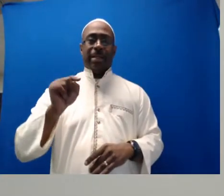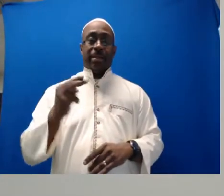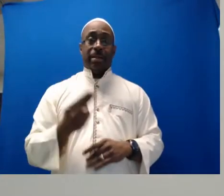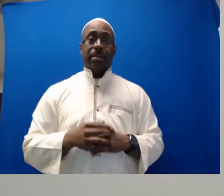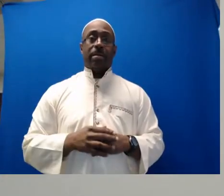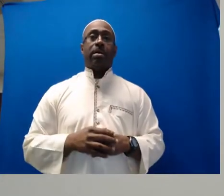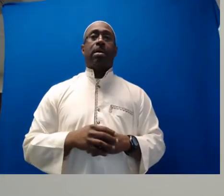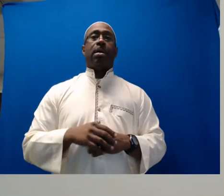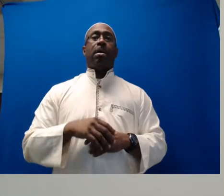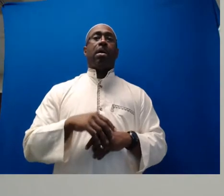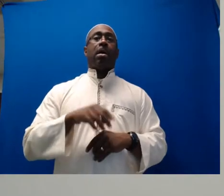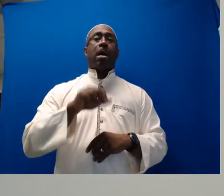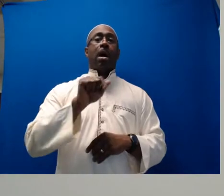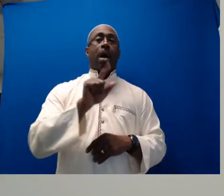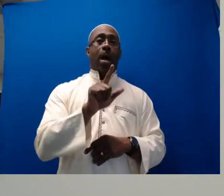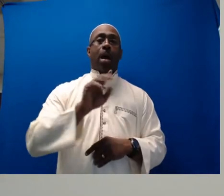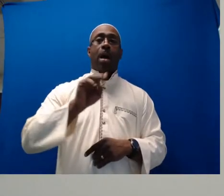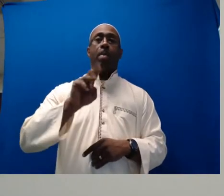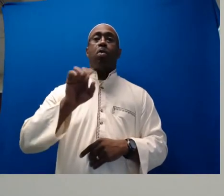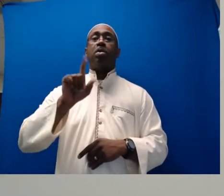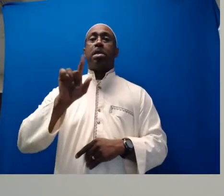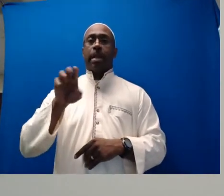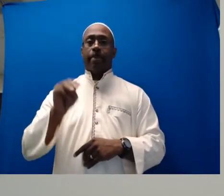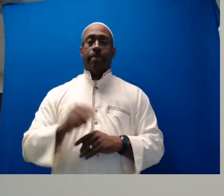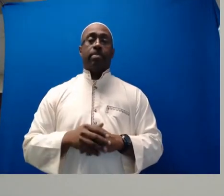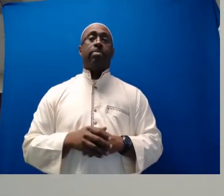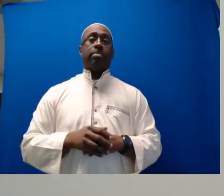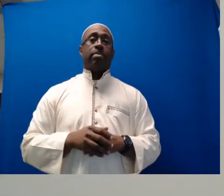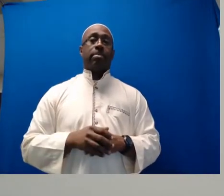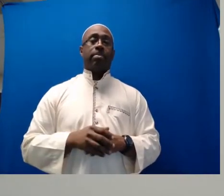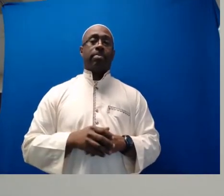that is told to us by Abu Hurairah radiallahu ta'ala anhu arda,